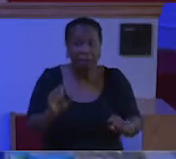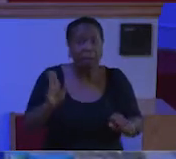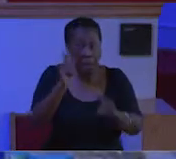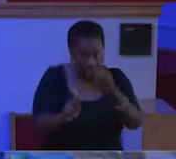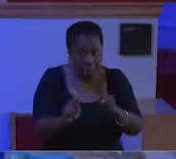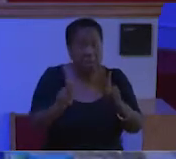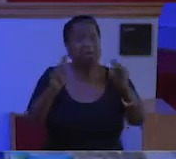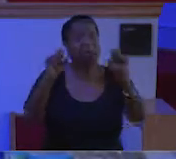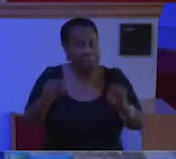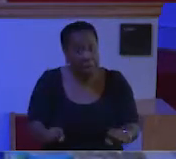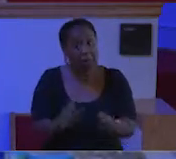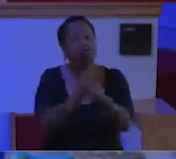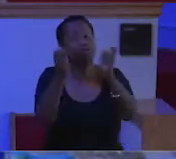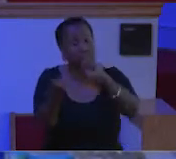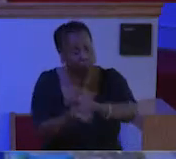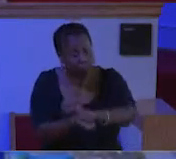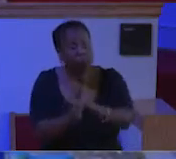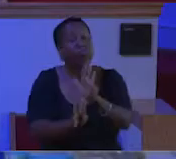evolve.